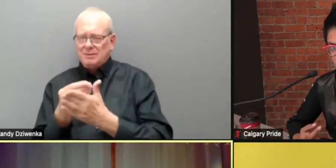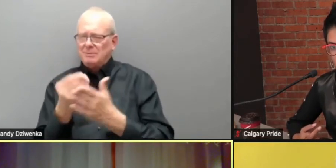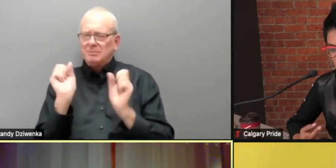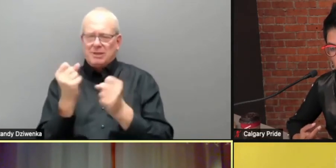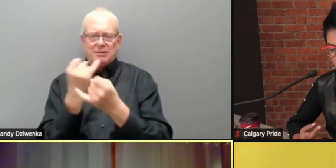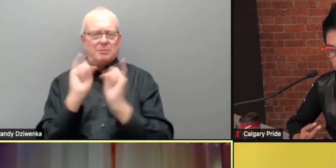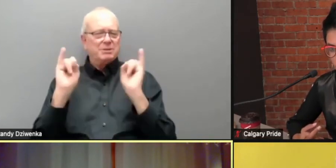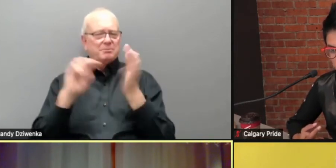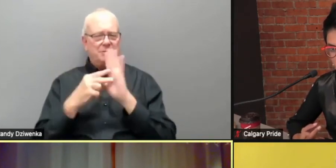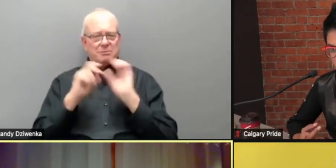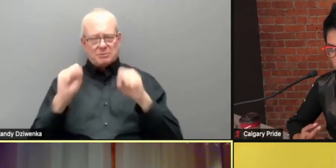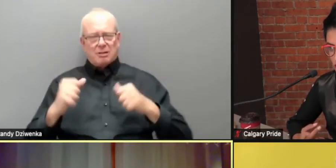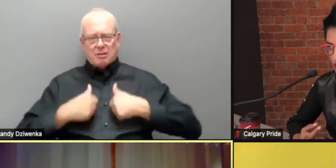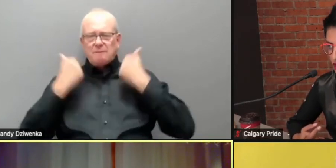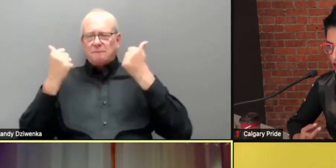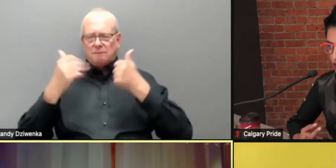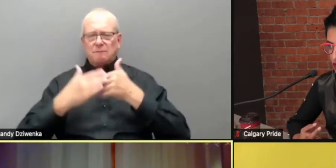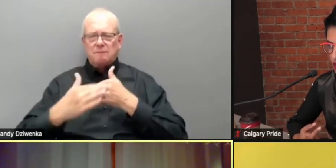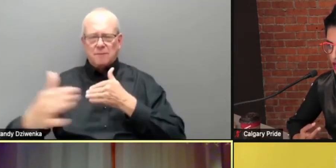up. Yeah.